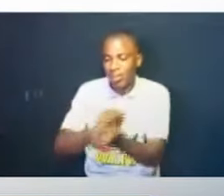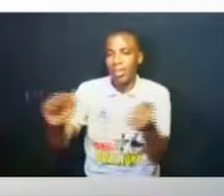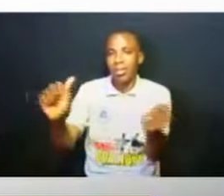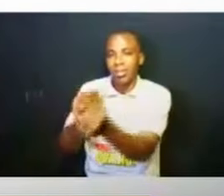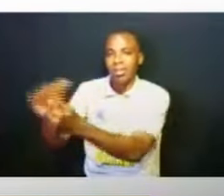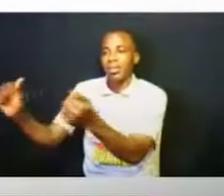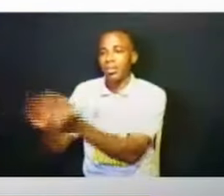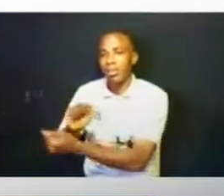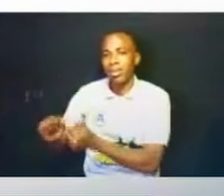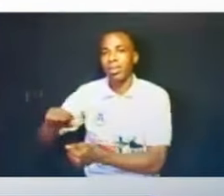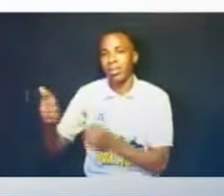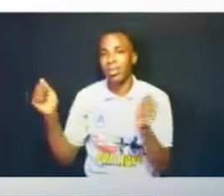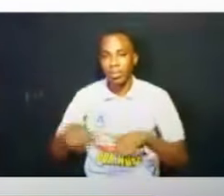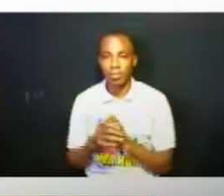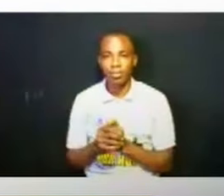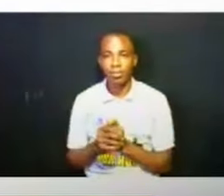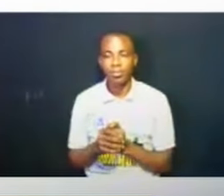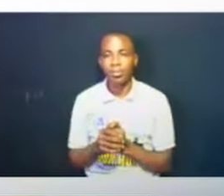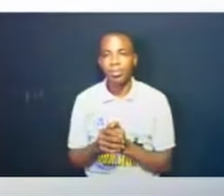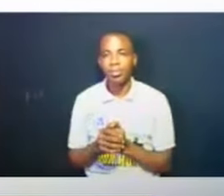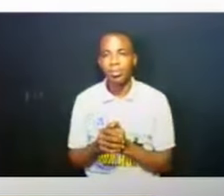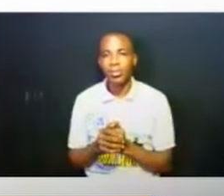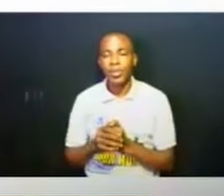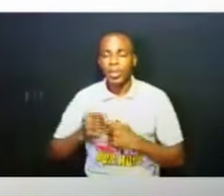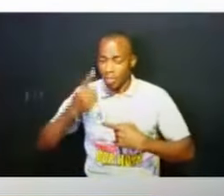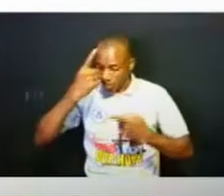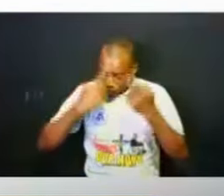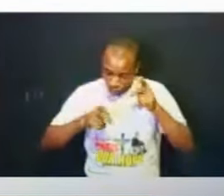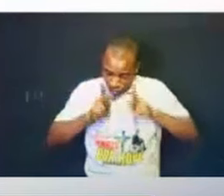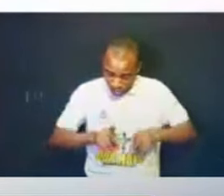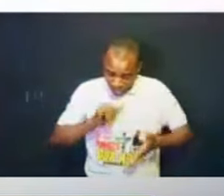else. Because he goes out as a